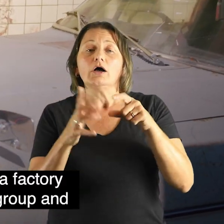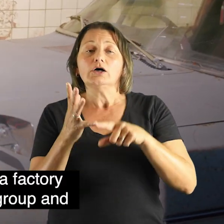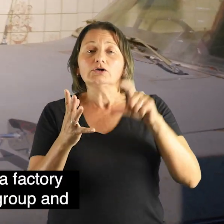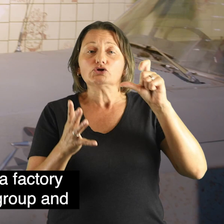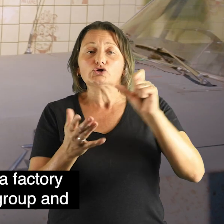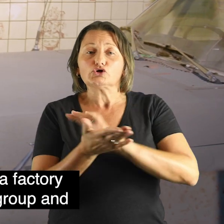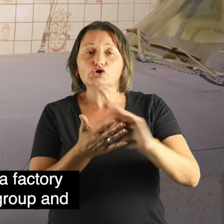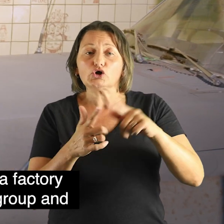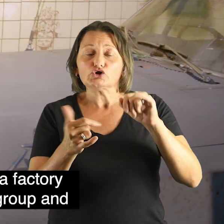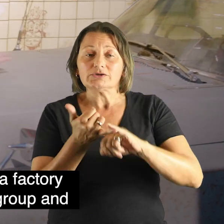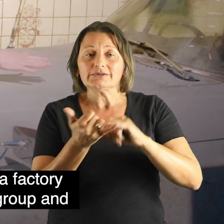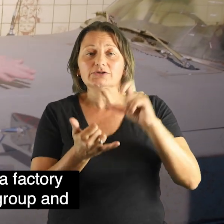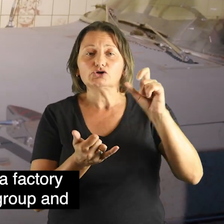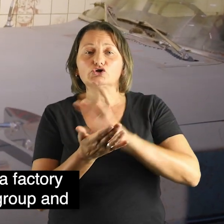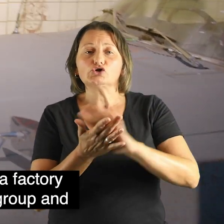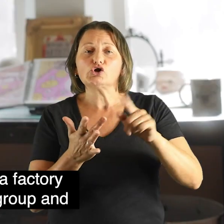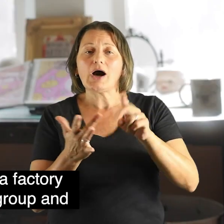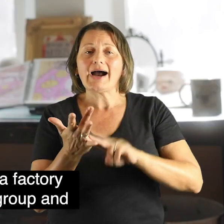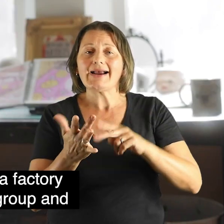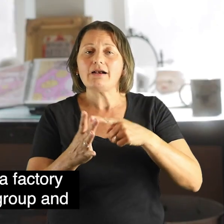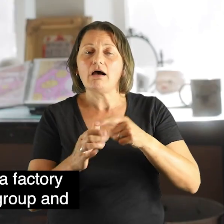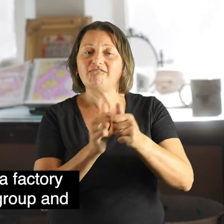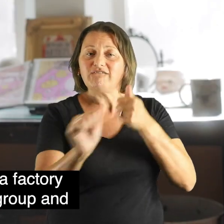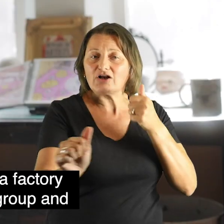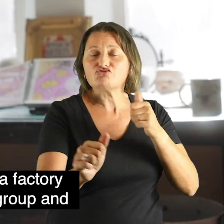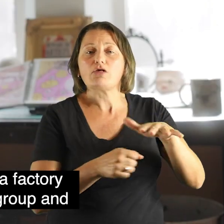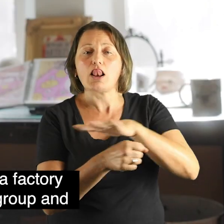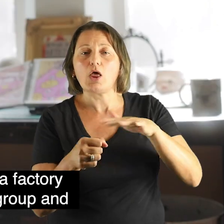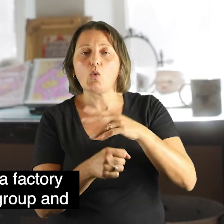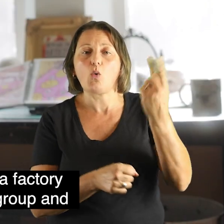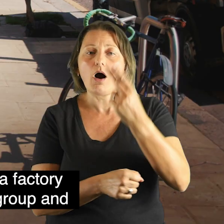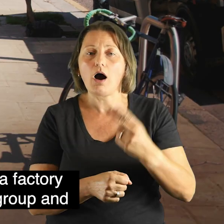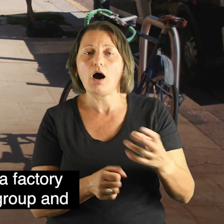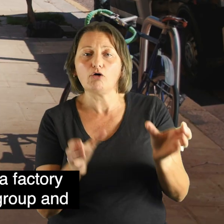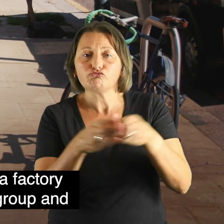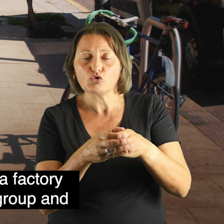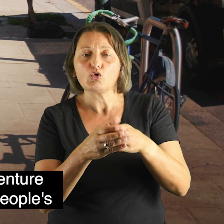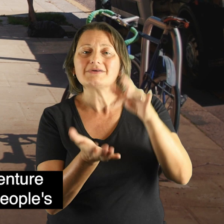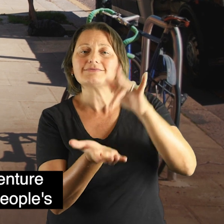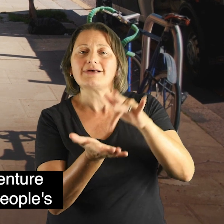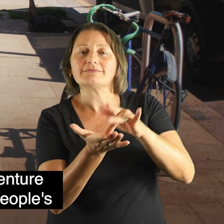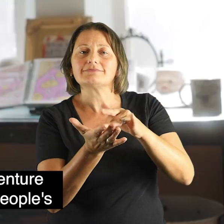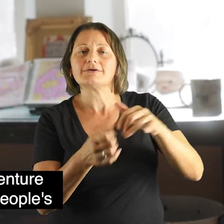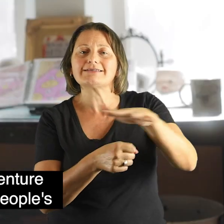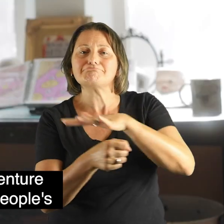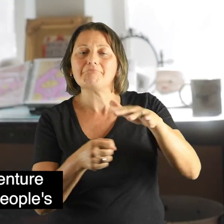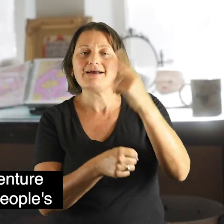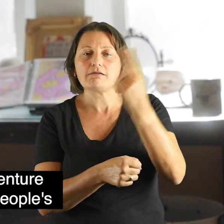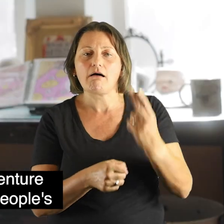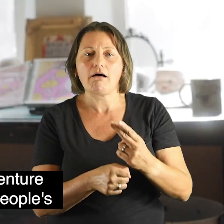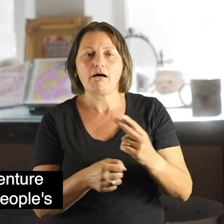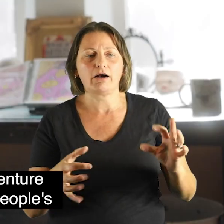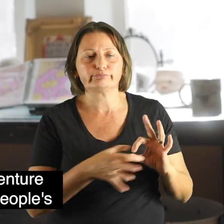I'm collaborating with the Duchess China Factory and with Centre Space Arts, a local arts group, and so this really is a collaborative